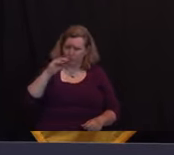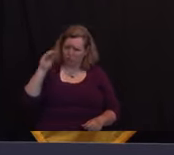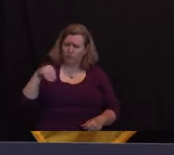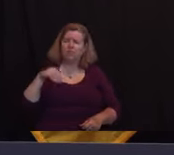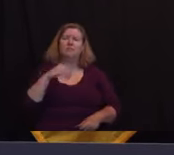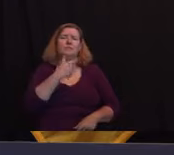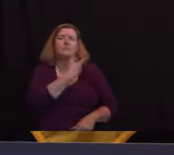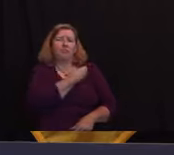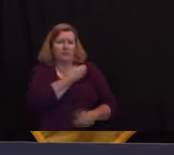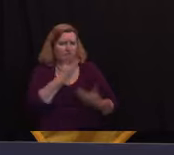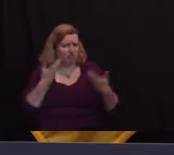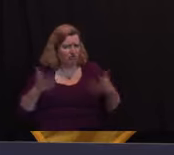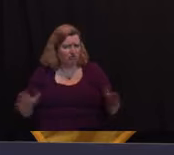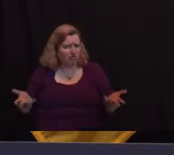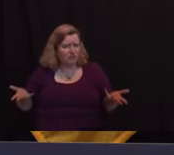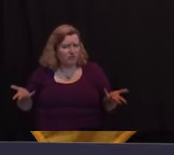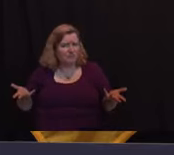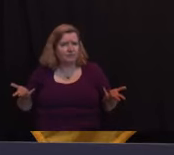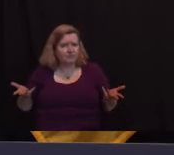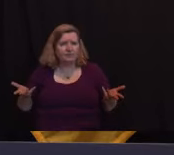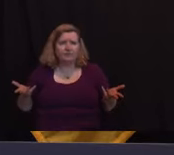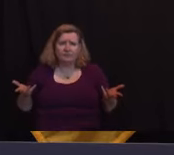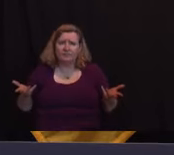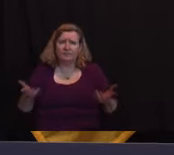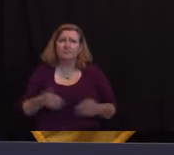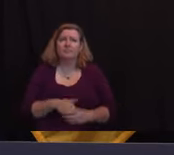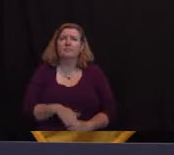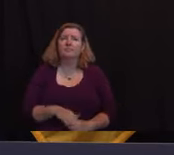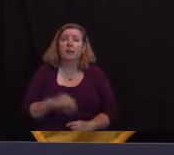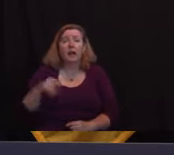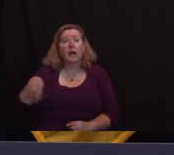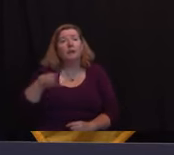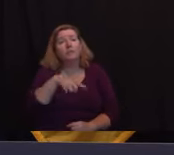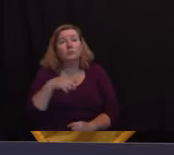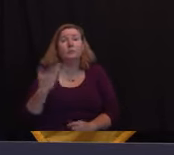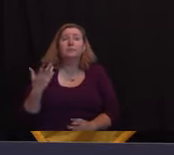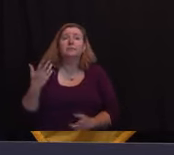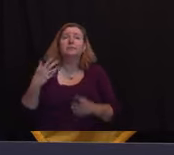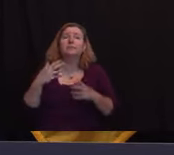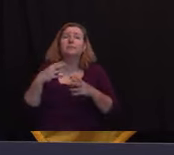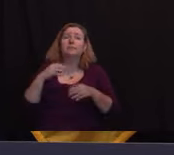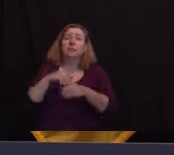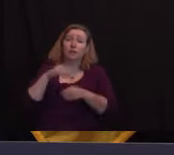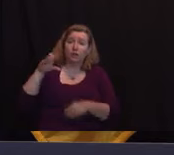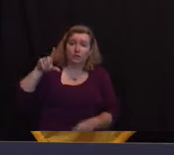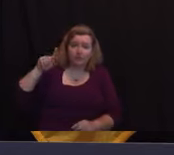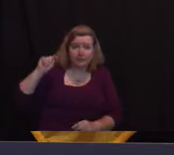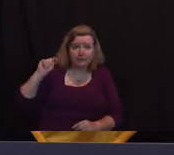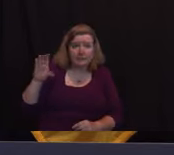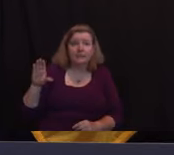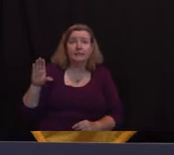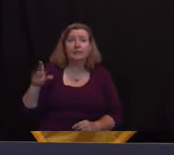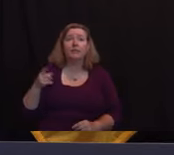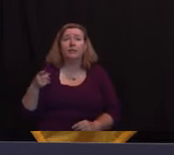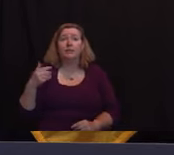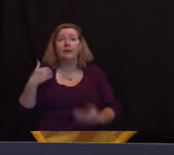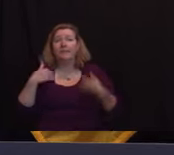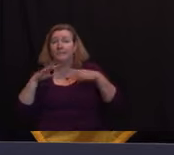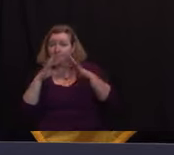repeat something we haven't said in about a month. If you are in a long-term care facility or you've got a loved one in there,